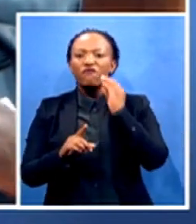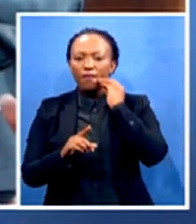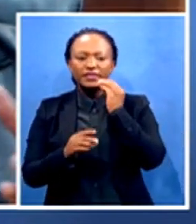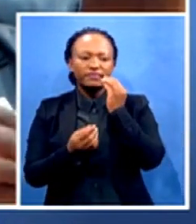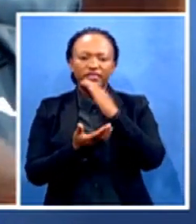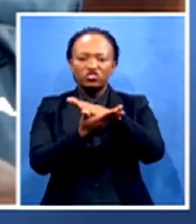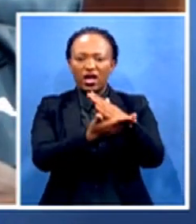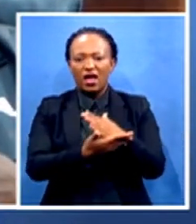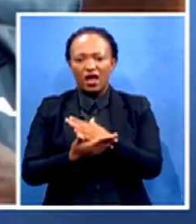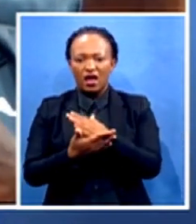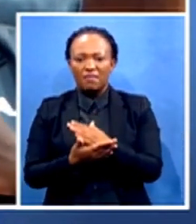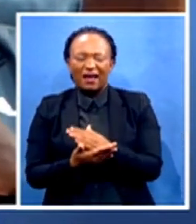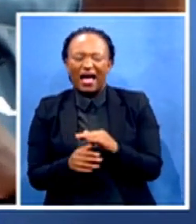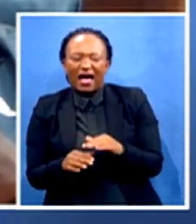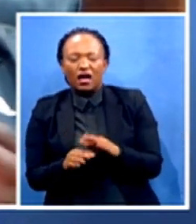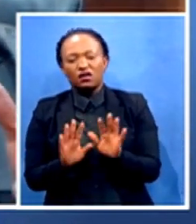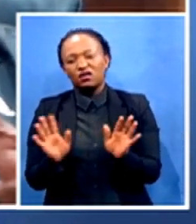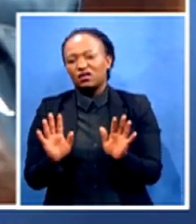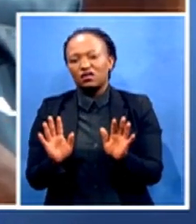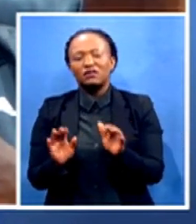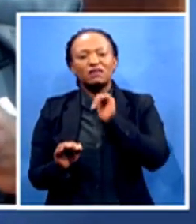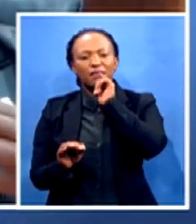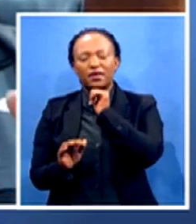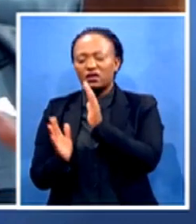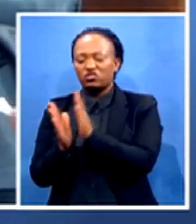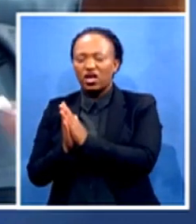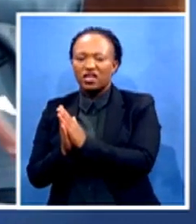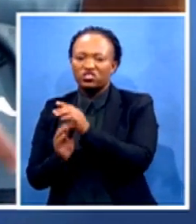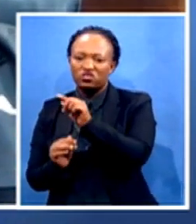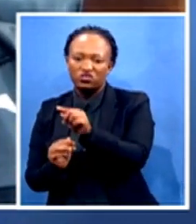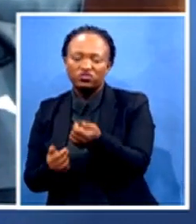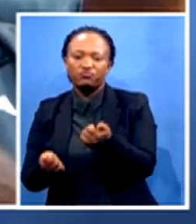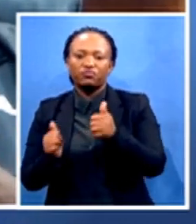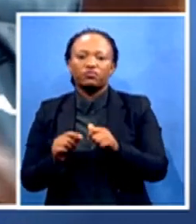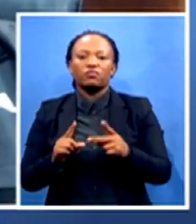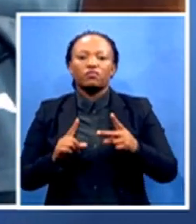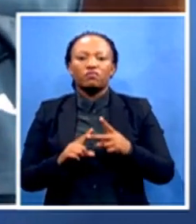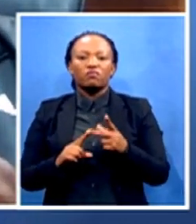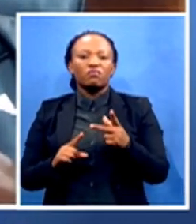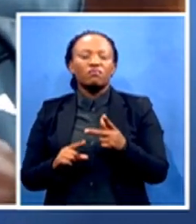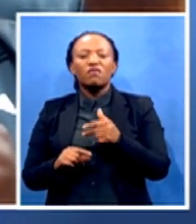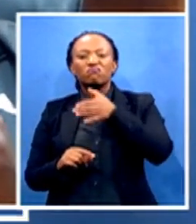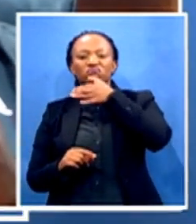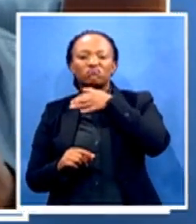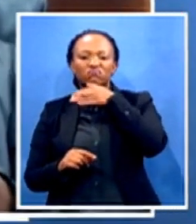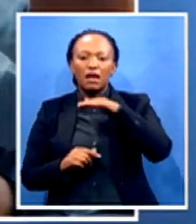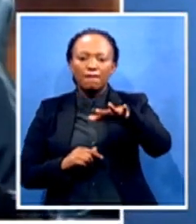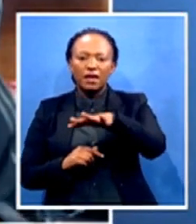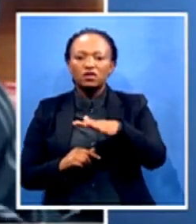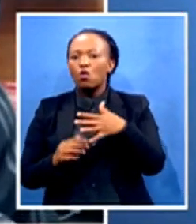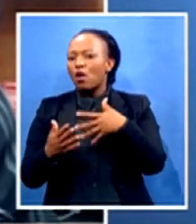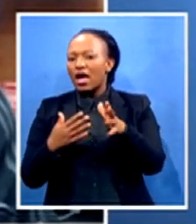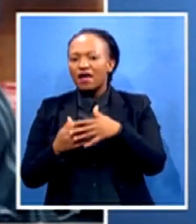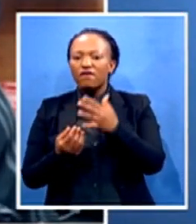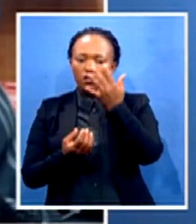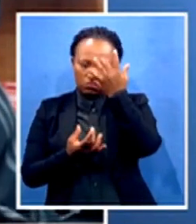it's churches, whether it's, taverns, wherever it is possible to share the information. Let's share it for the elders, because they mean